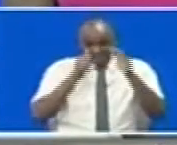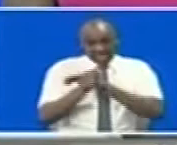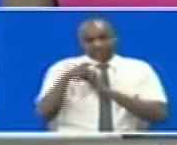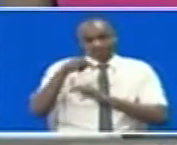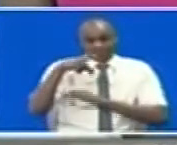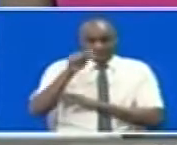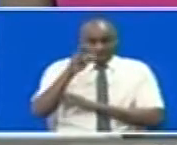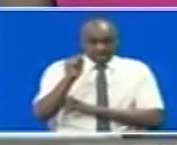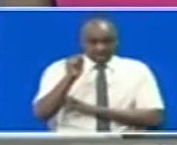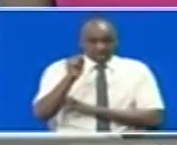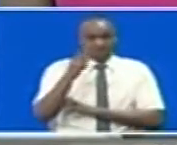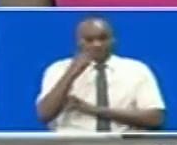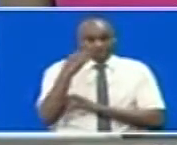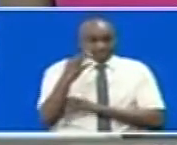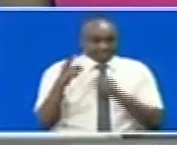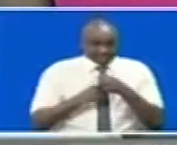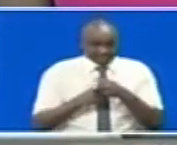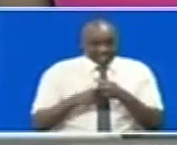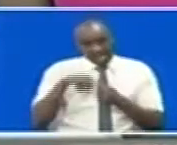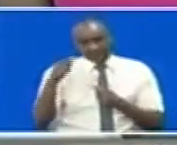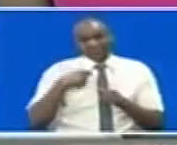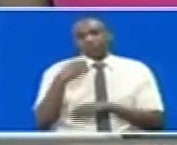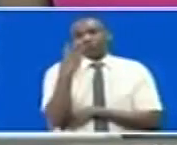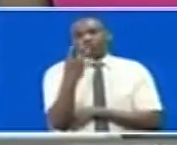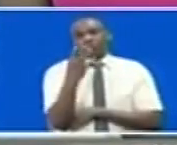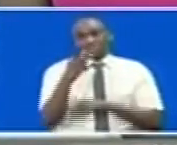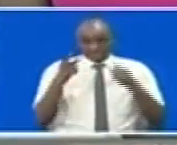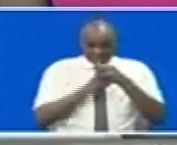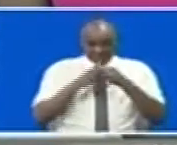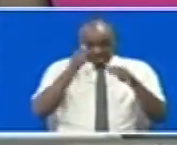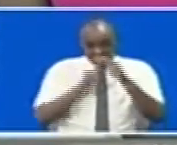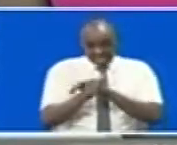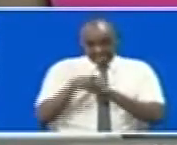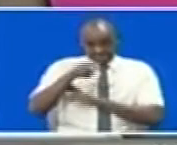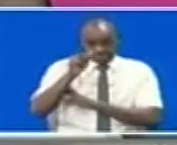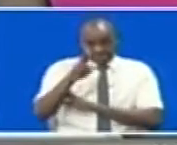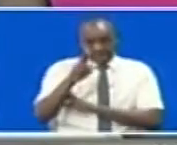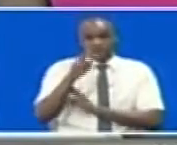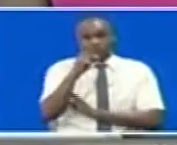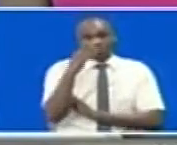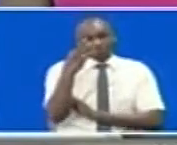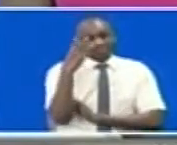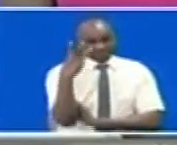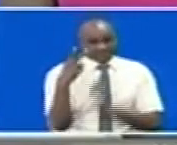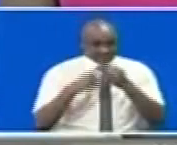136. Kenya's Greg Snow finished fourth after carding 7 under par 137.